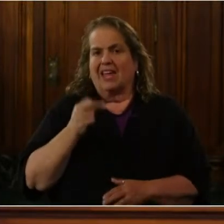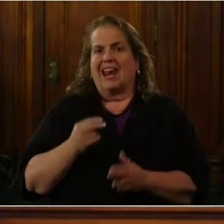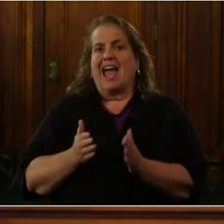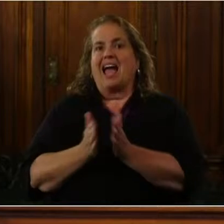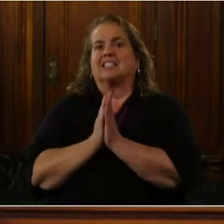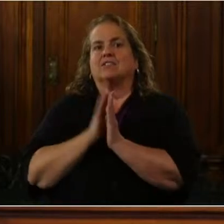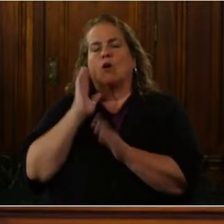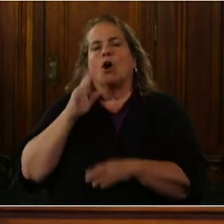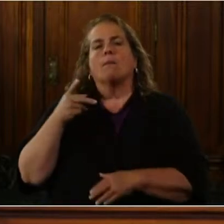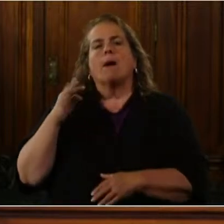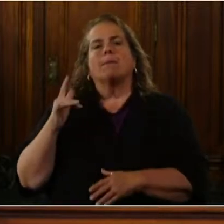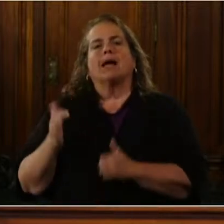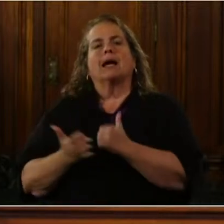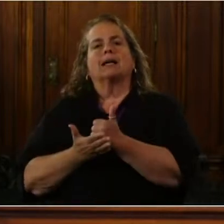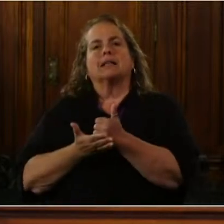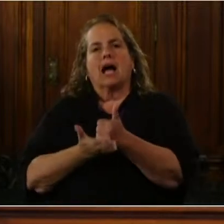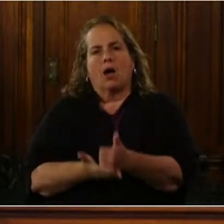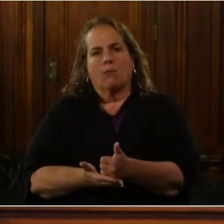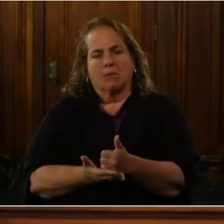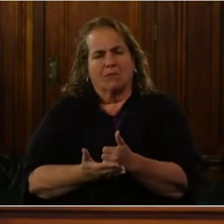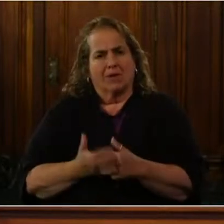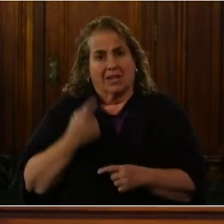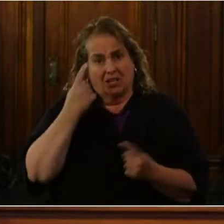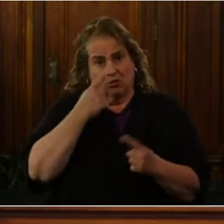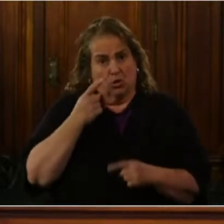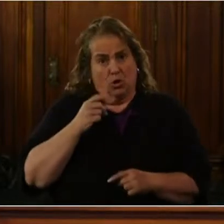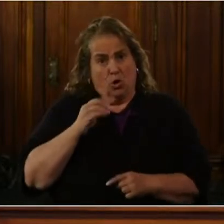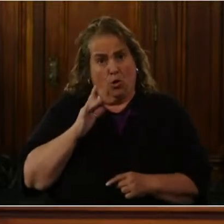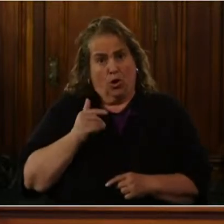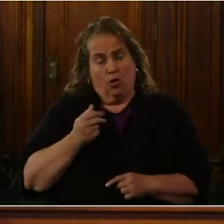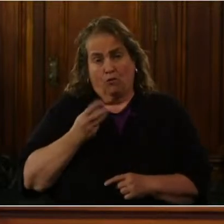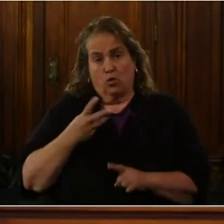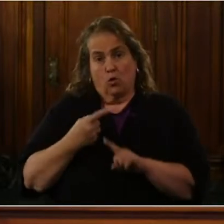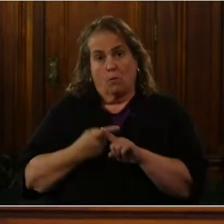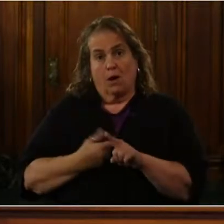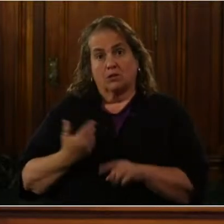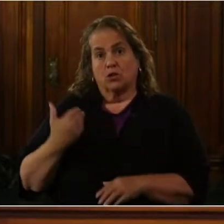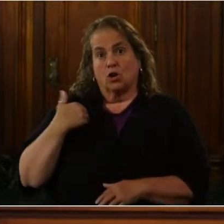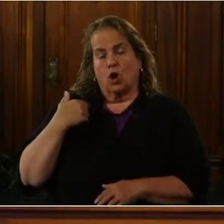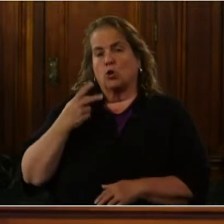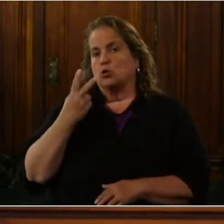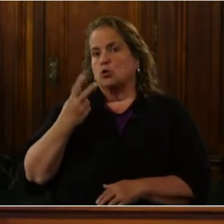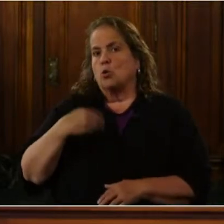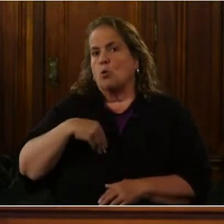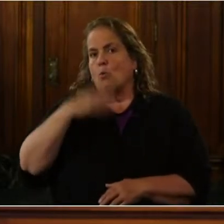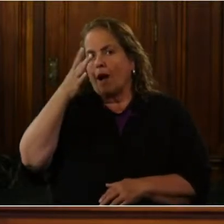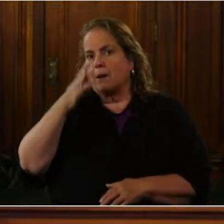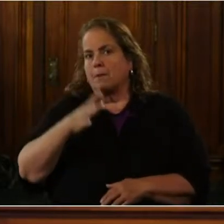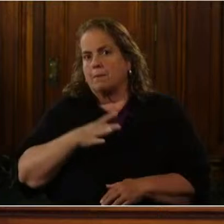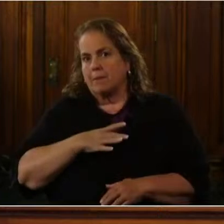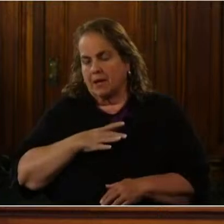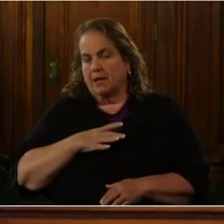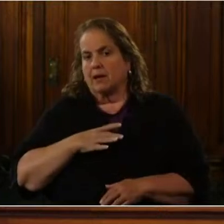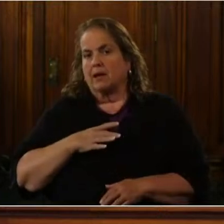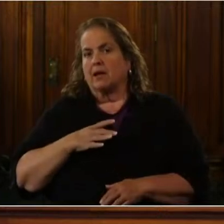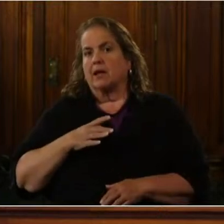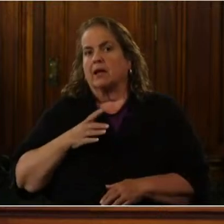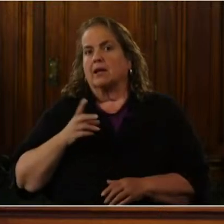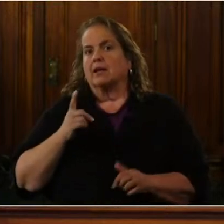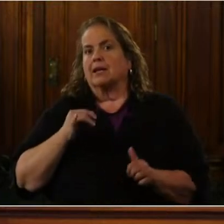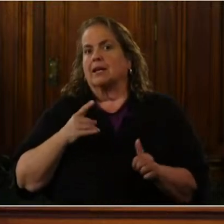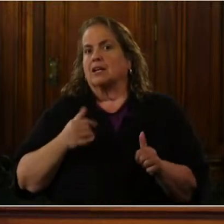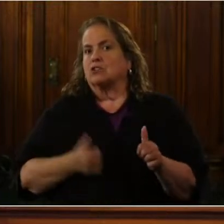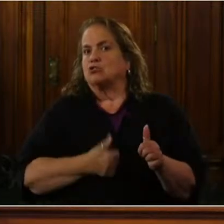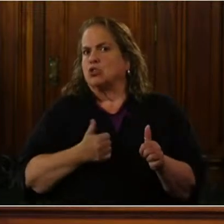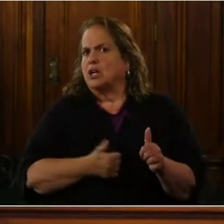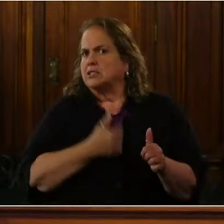Considering that, just a couple of months ago, 2 white men took it upon themselves to chase down a mock arbiter and kill him, do you have